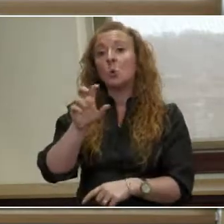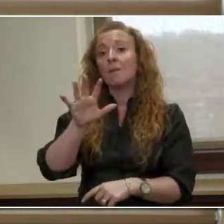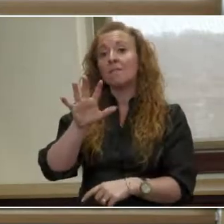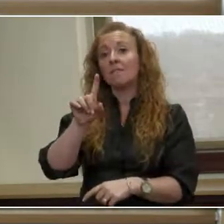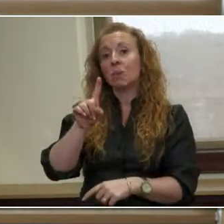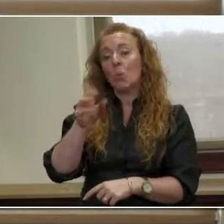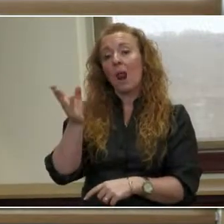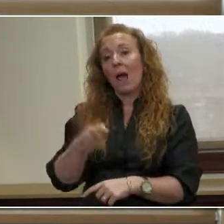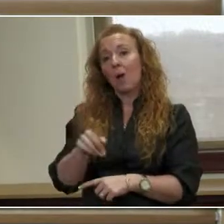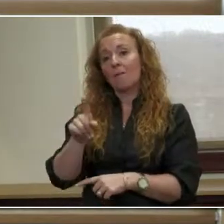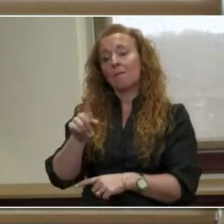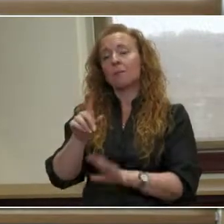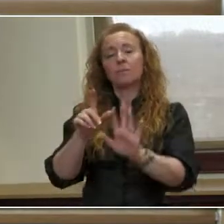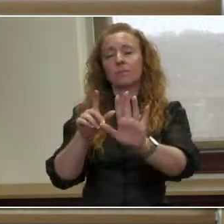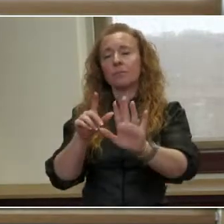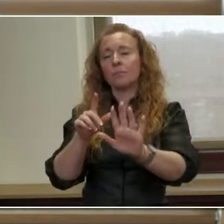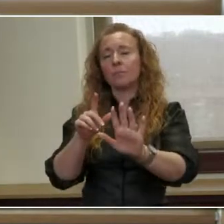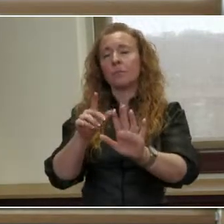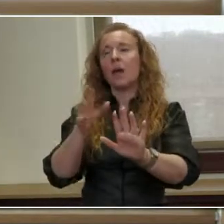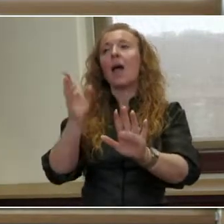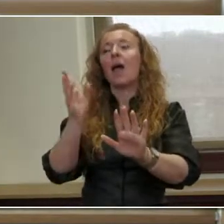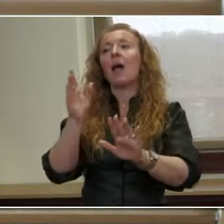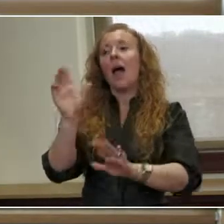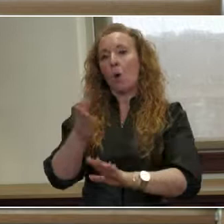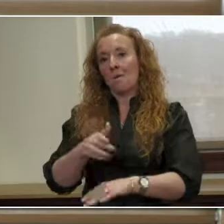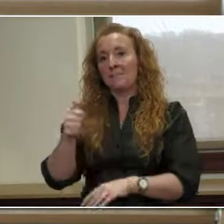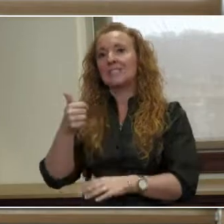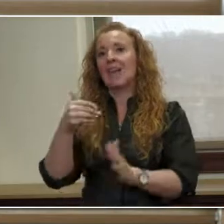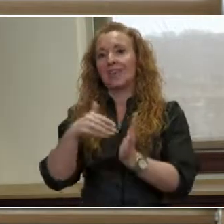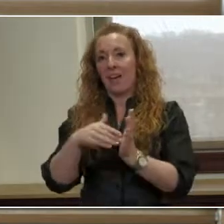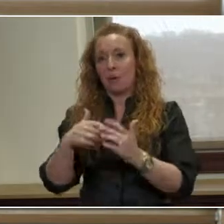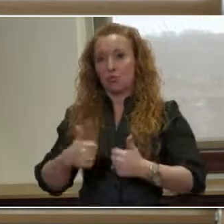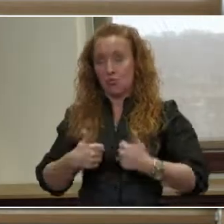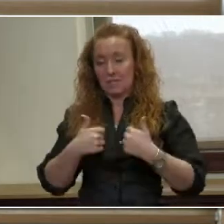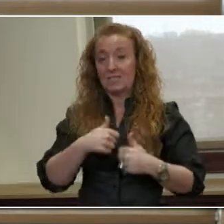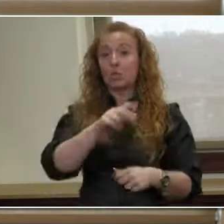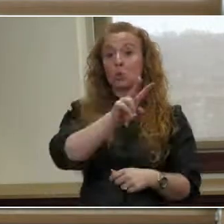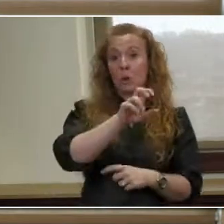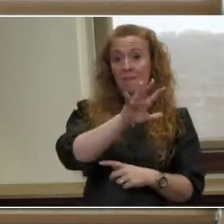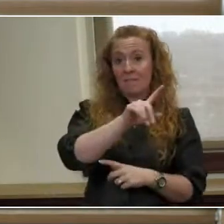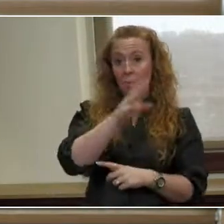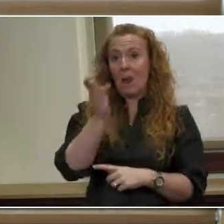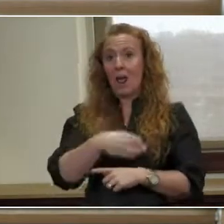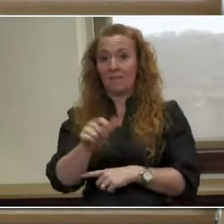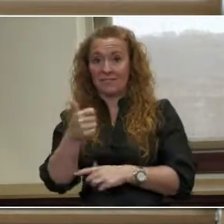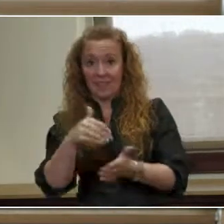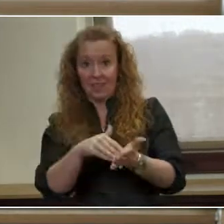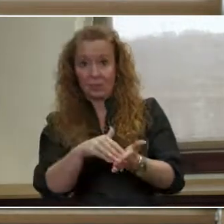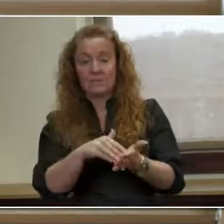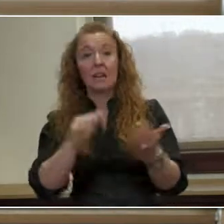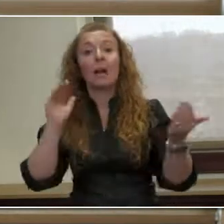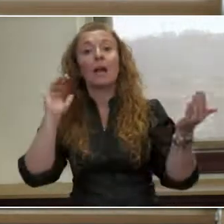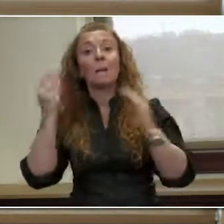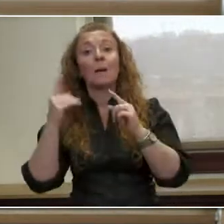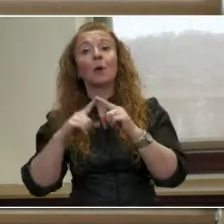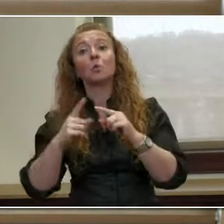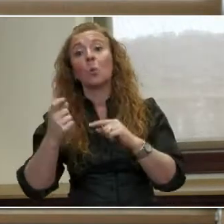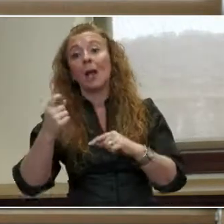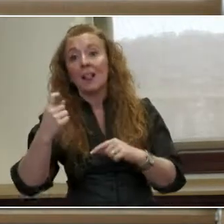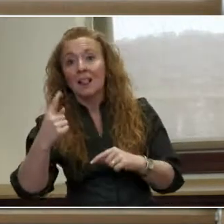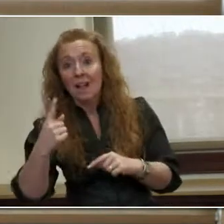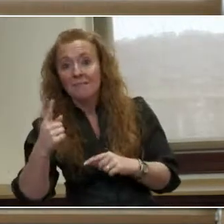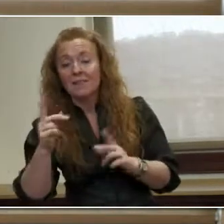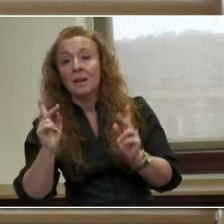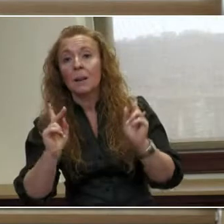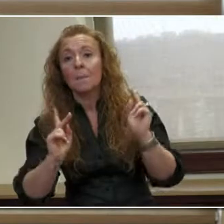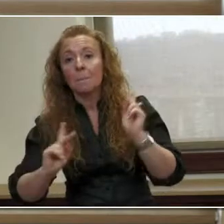251 per 10,000 residents. 251 per 10,000 residents, compared to just 11 for people